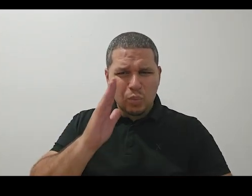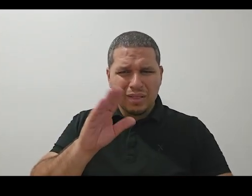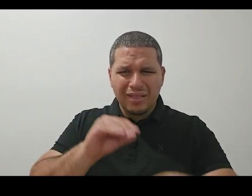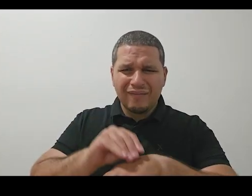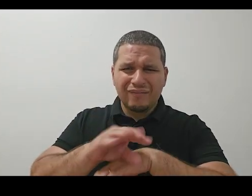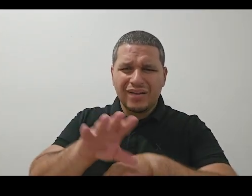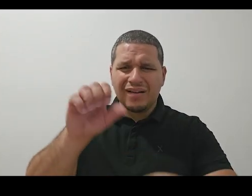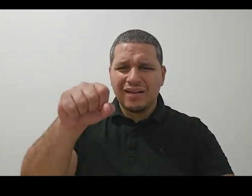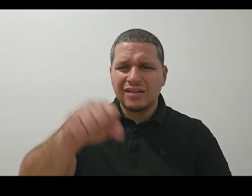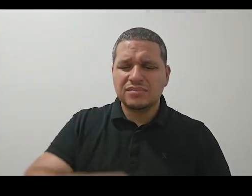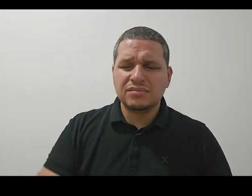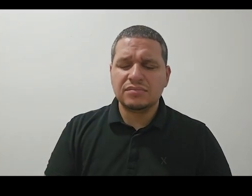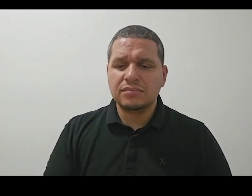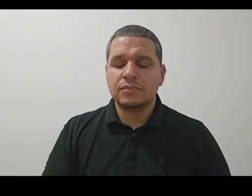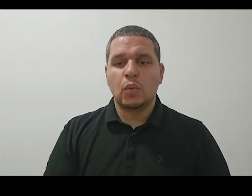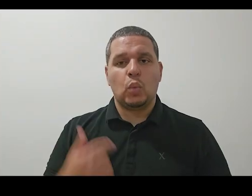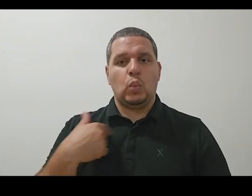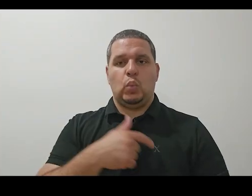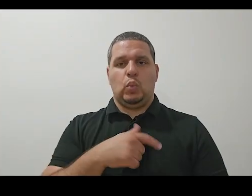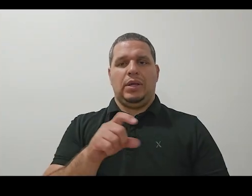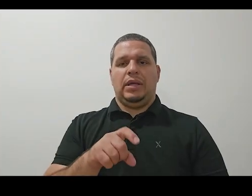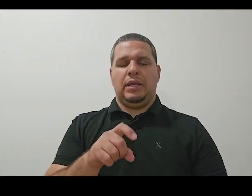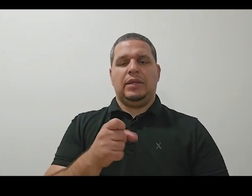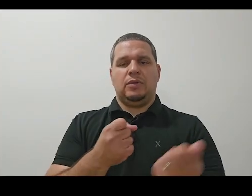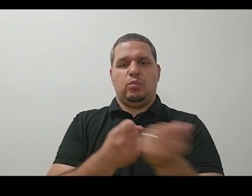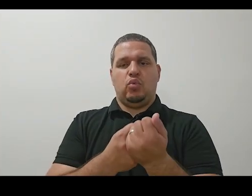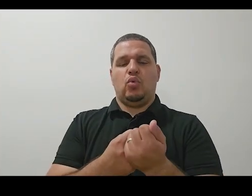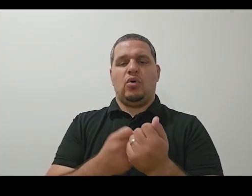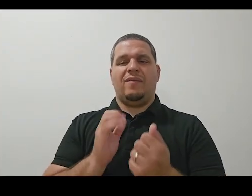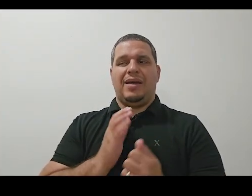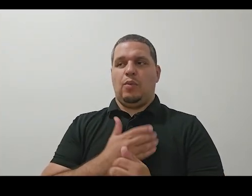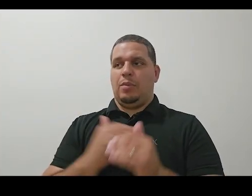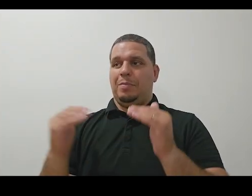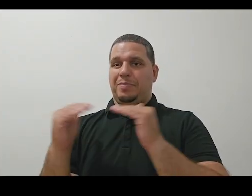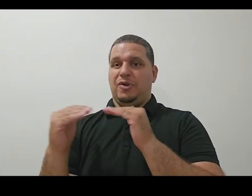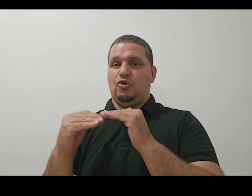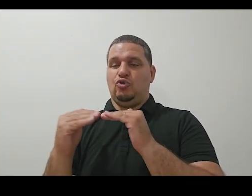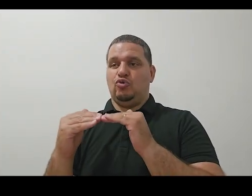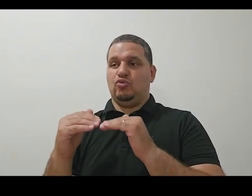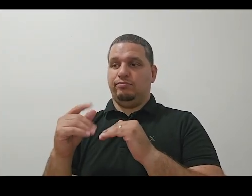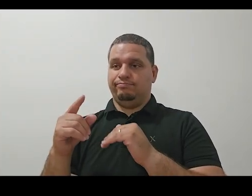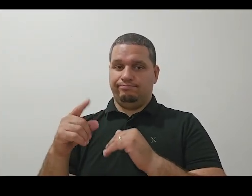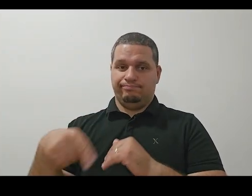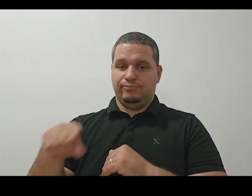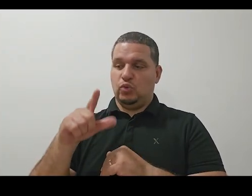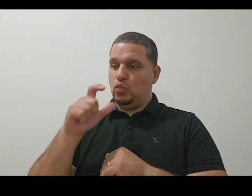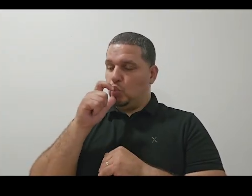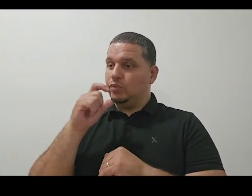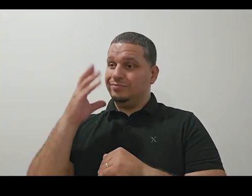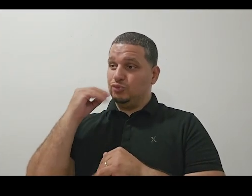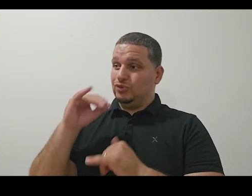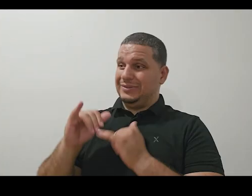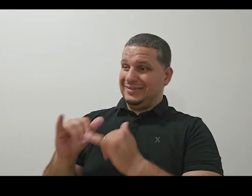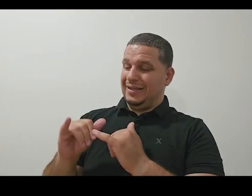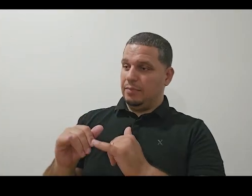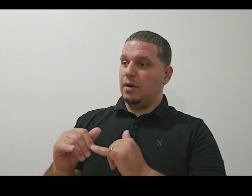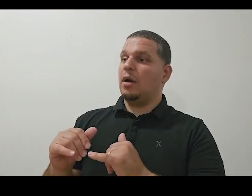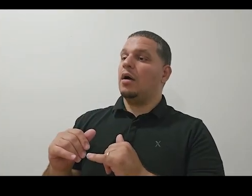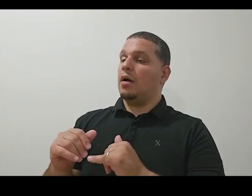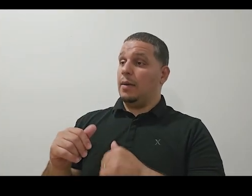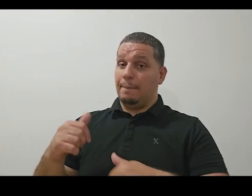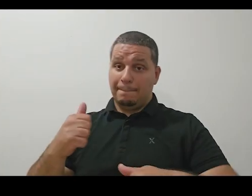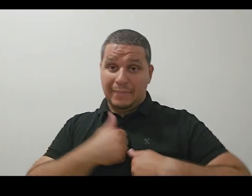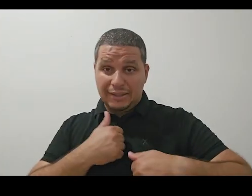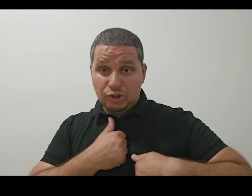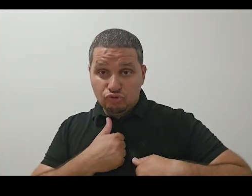not going to affect you one way or another. So we need the support of our peers, those of us that are in